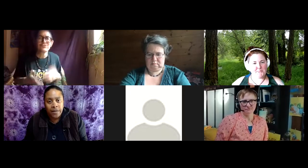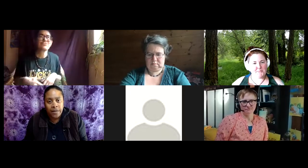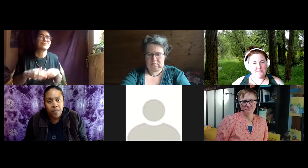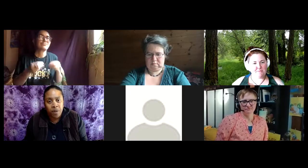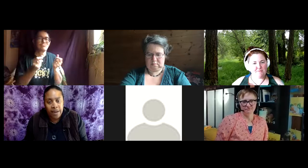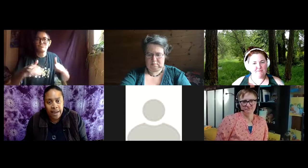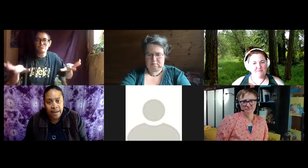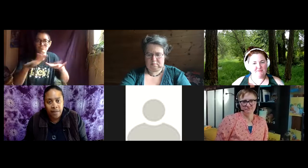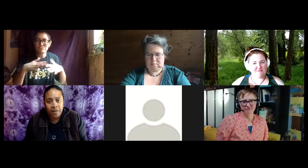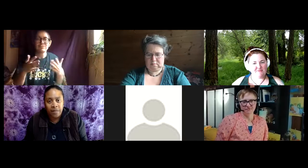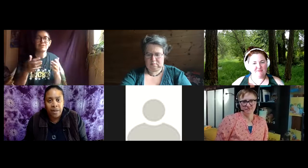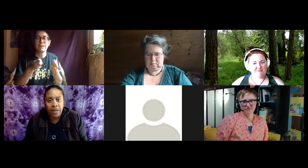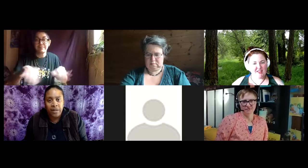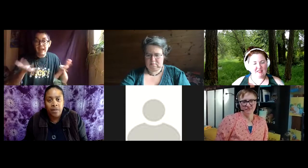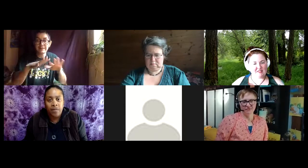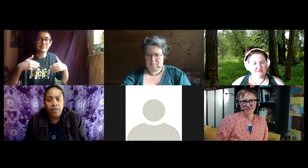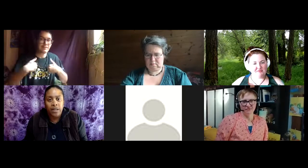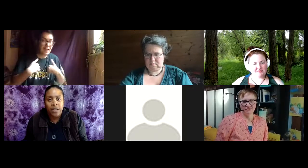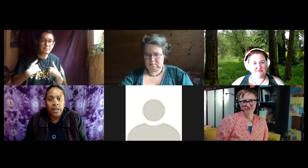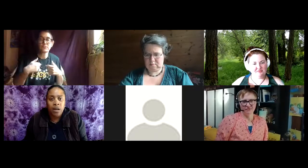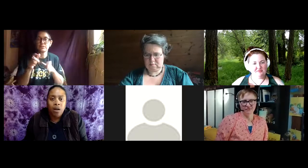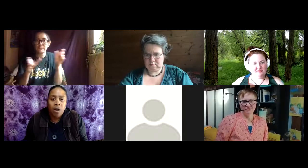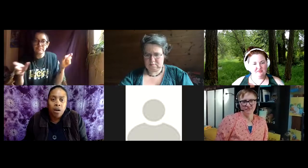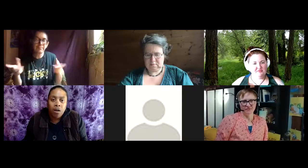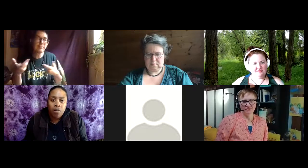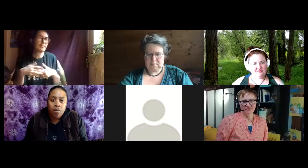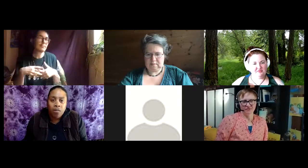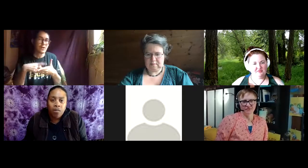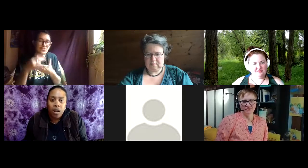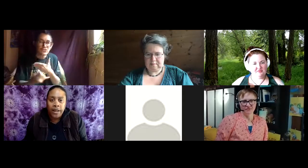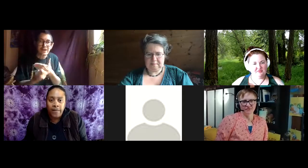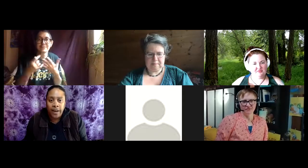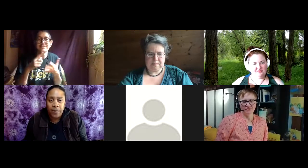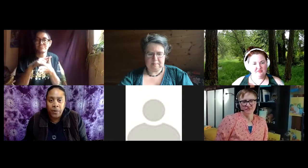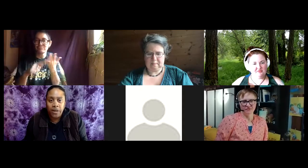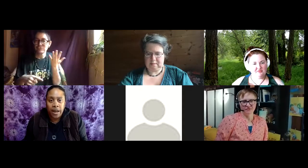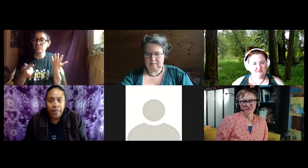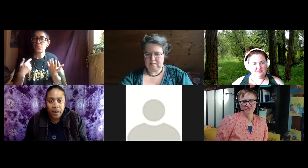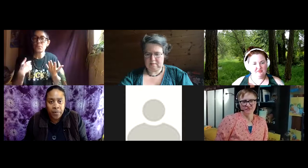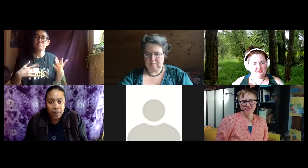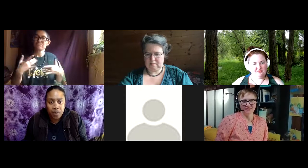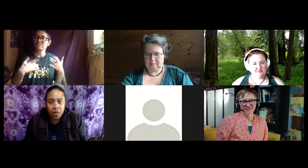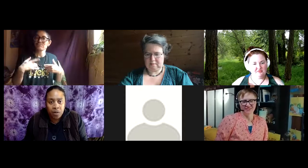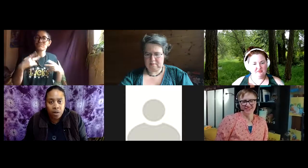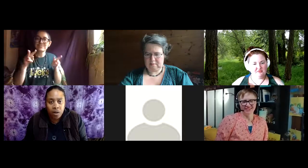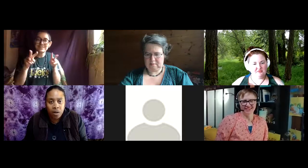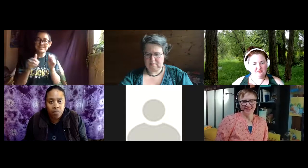Fairies is creative, is abundance, fertility, lots of animals, a lot of